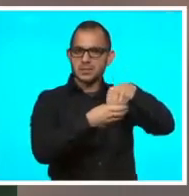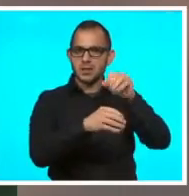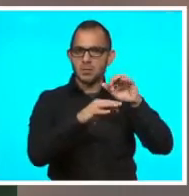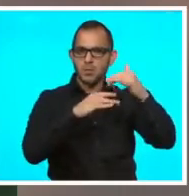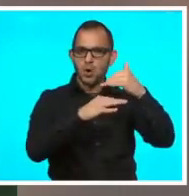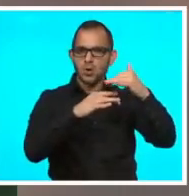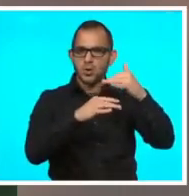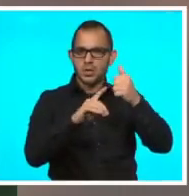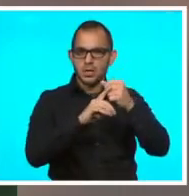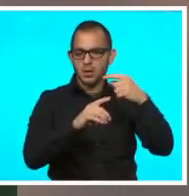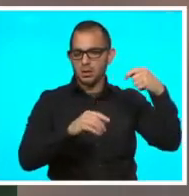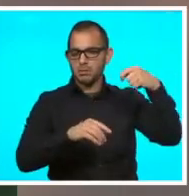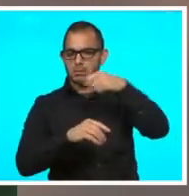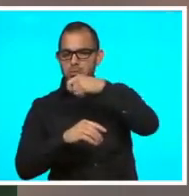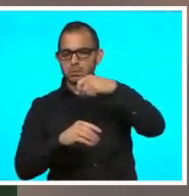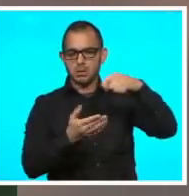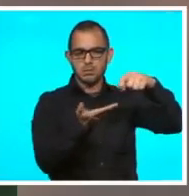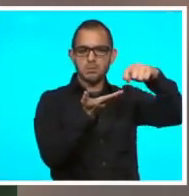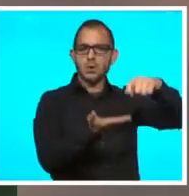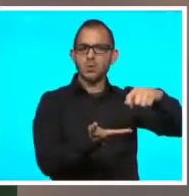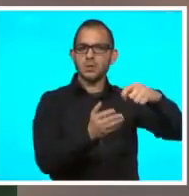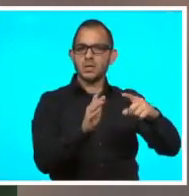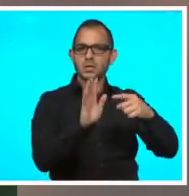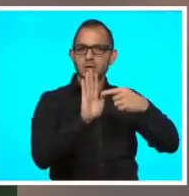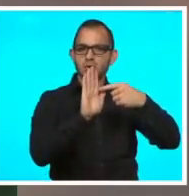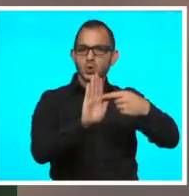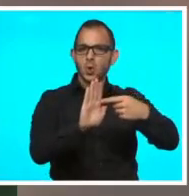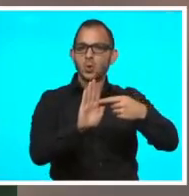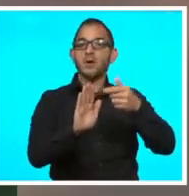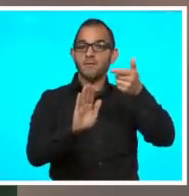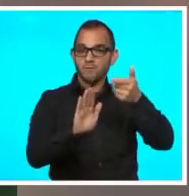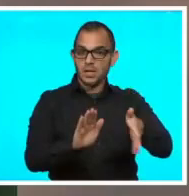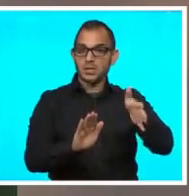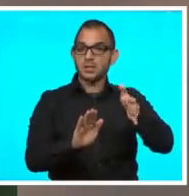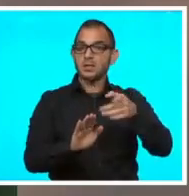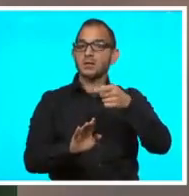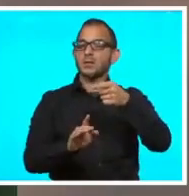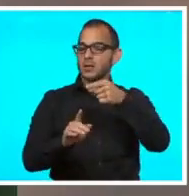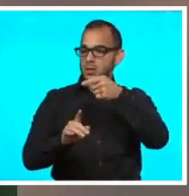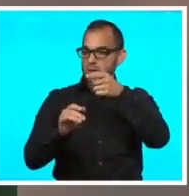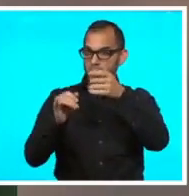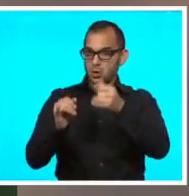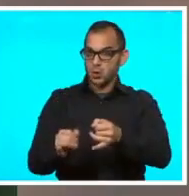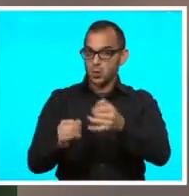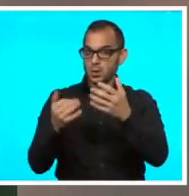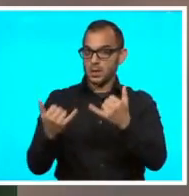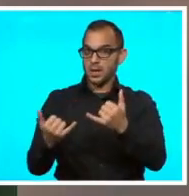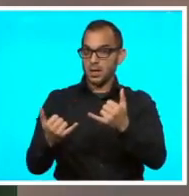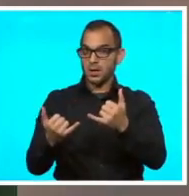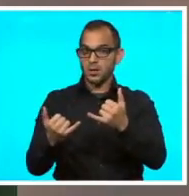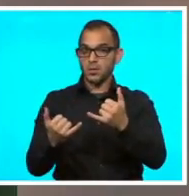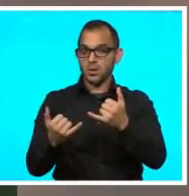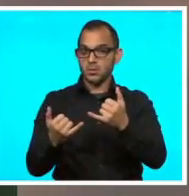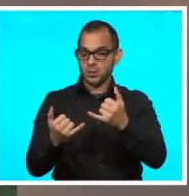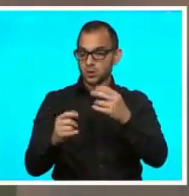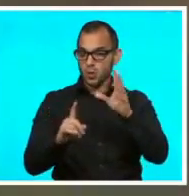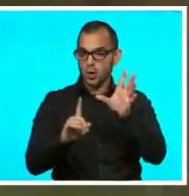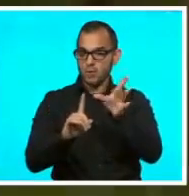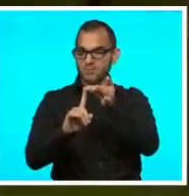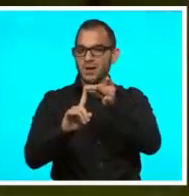was shoved up your nose? Because if there are, then that means you, right now, as of this time, are infected with the